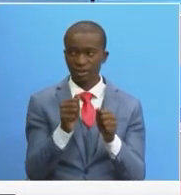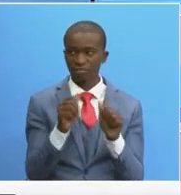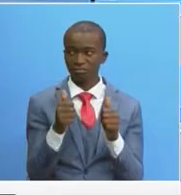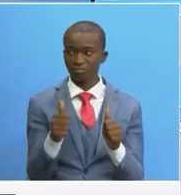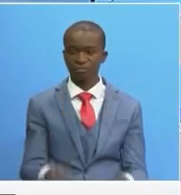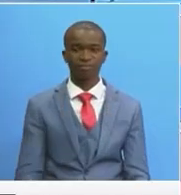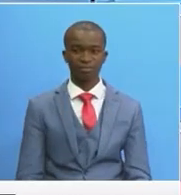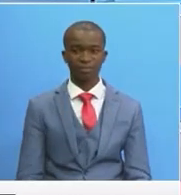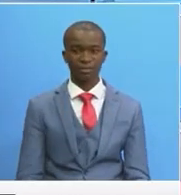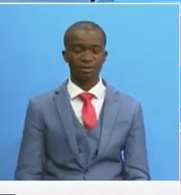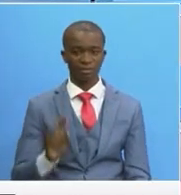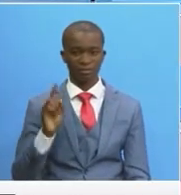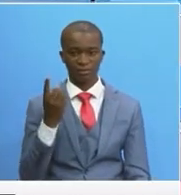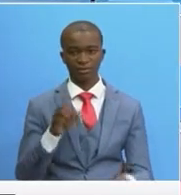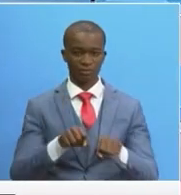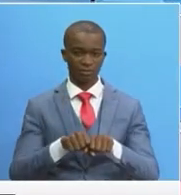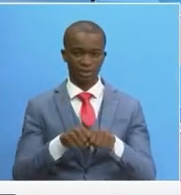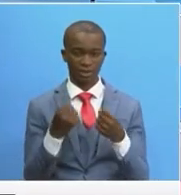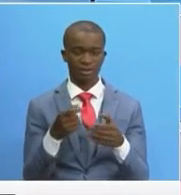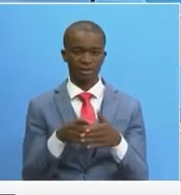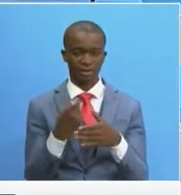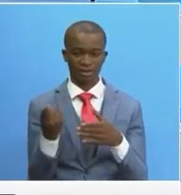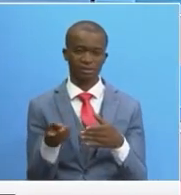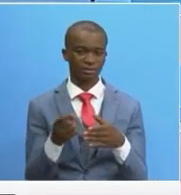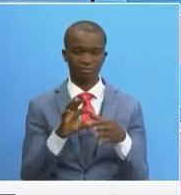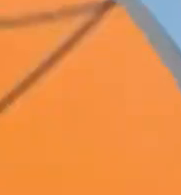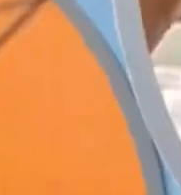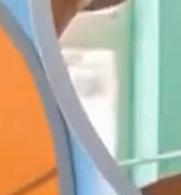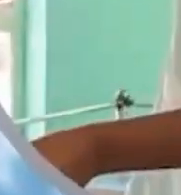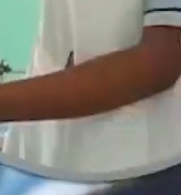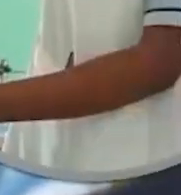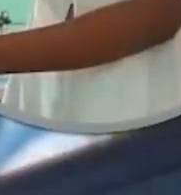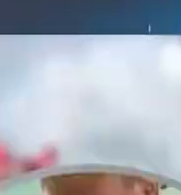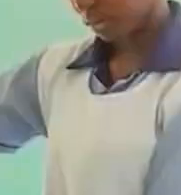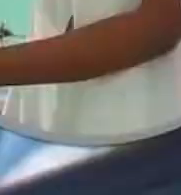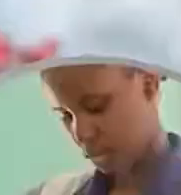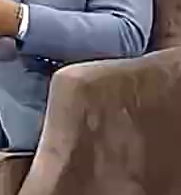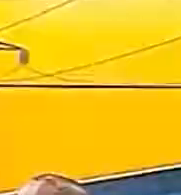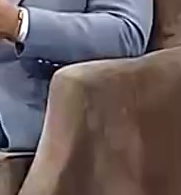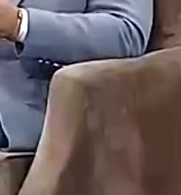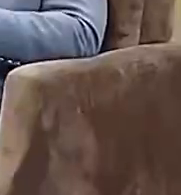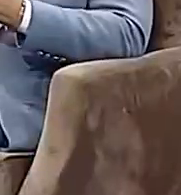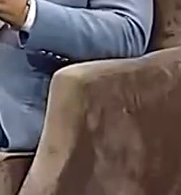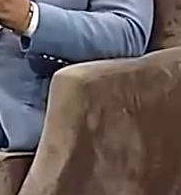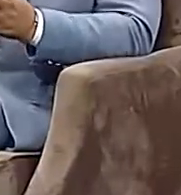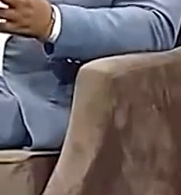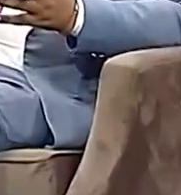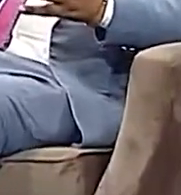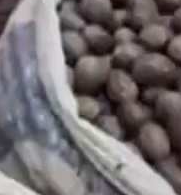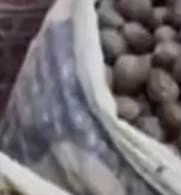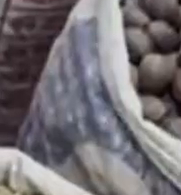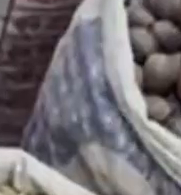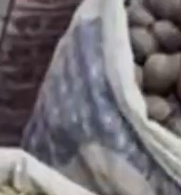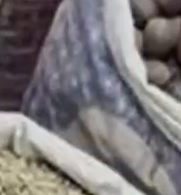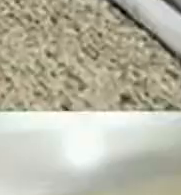We take the first break. Join us for more interesting stories after this. The Issue is a program that looks at topical